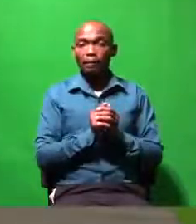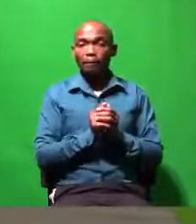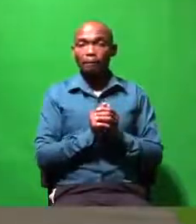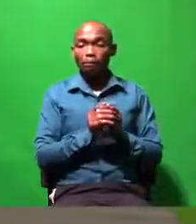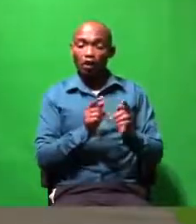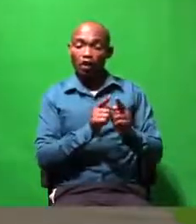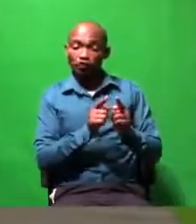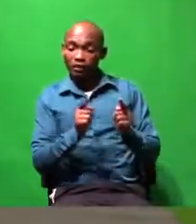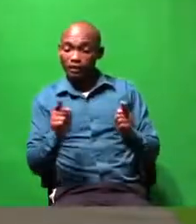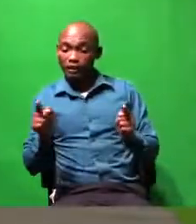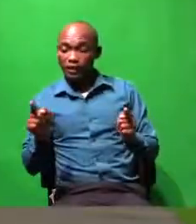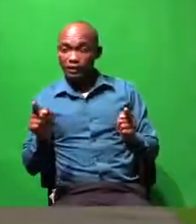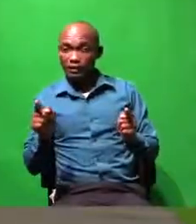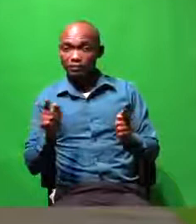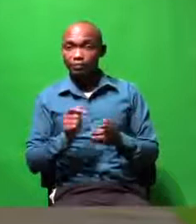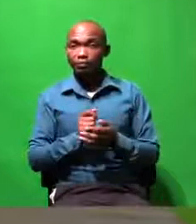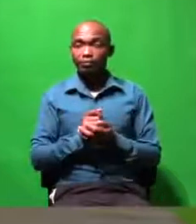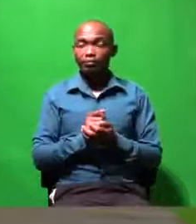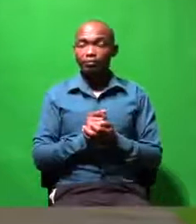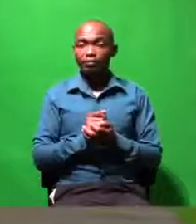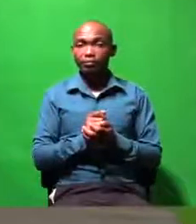of distance.